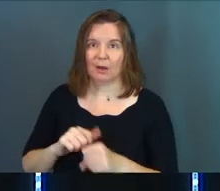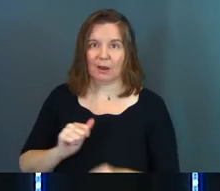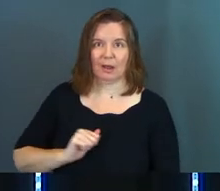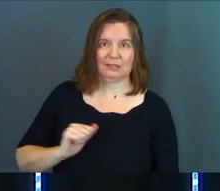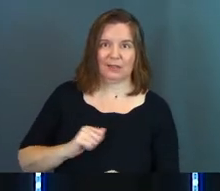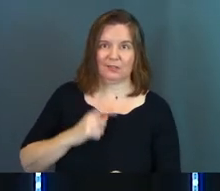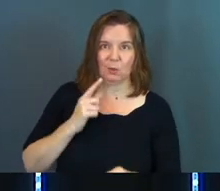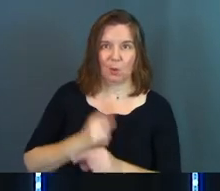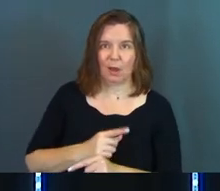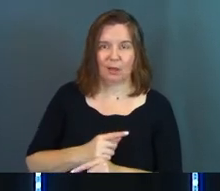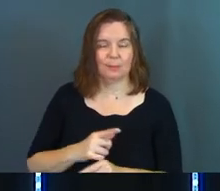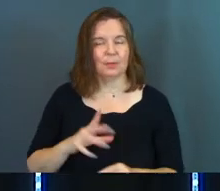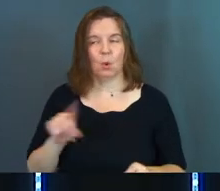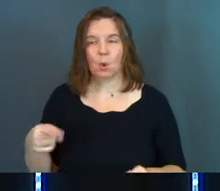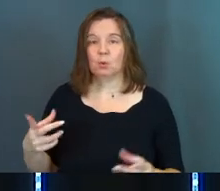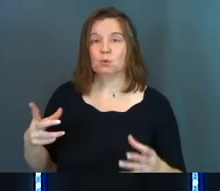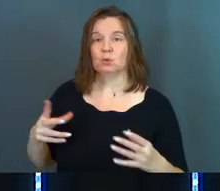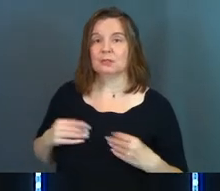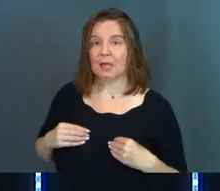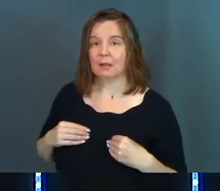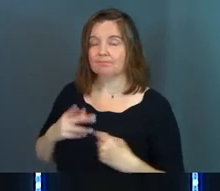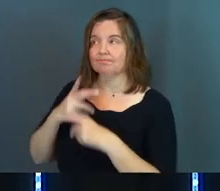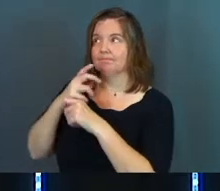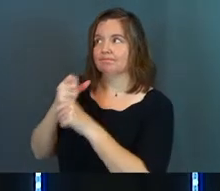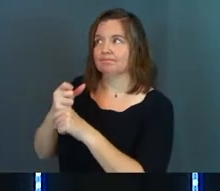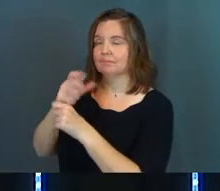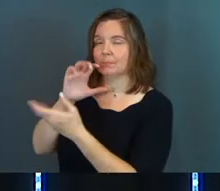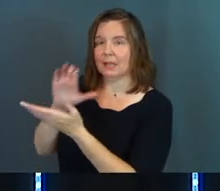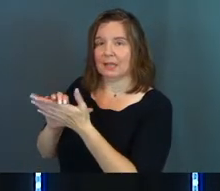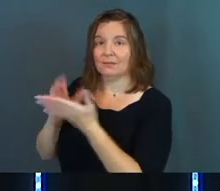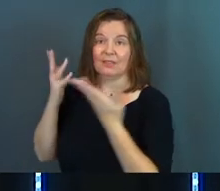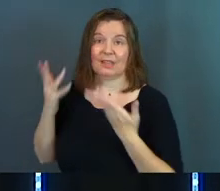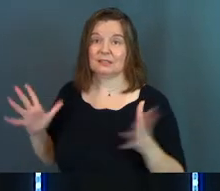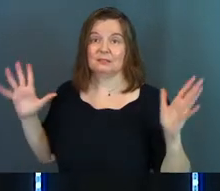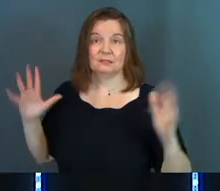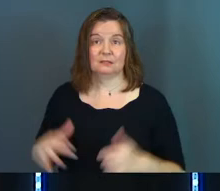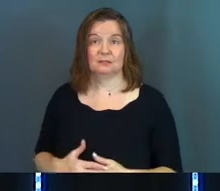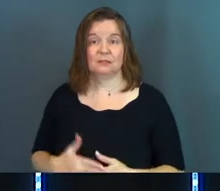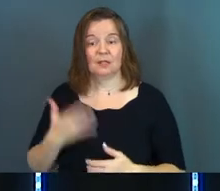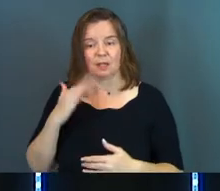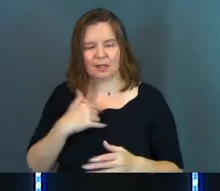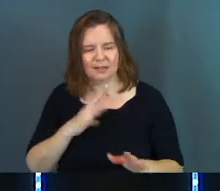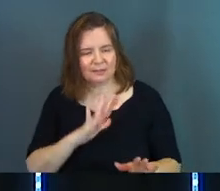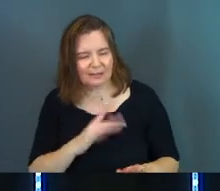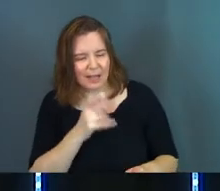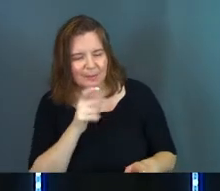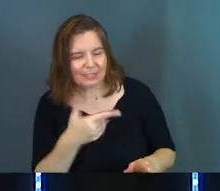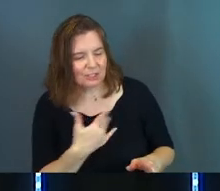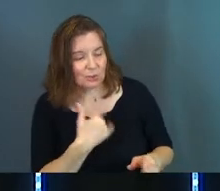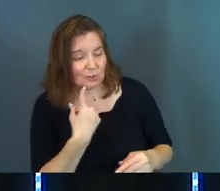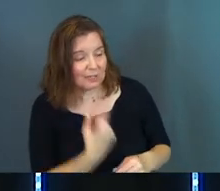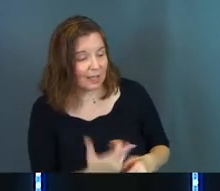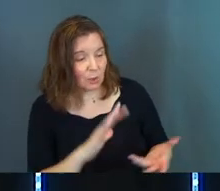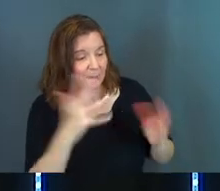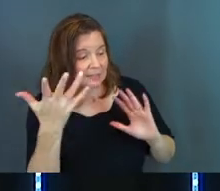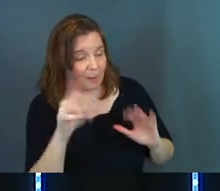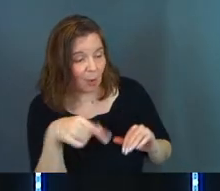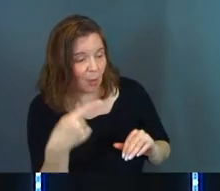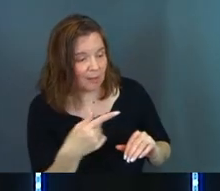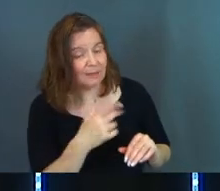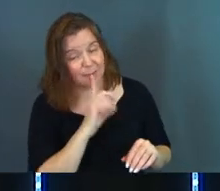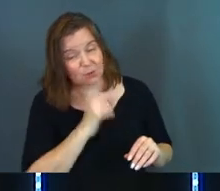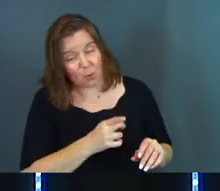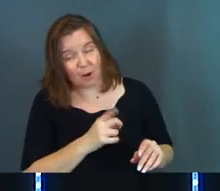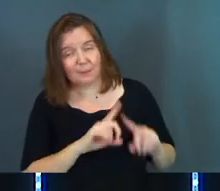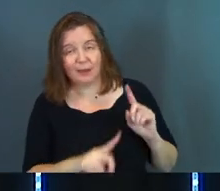right. It's just to accept and believe. That's it. So God's like, hey, I'm not just here to tell you that you're messed up. You